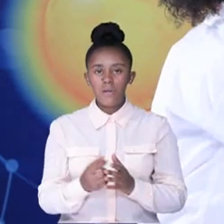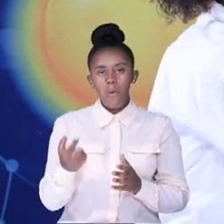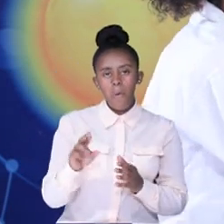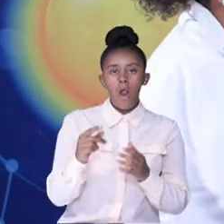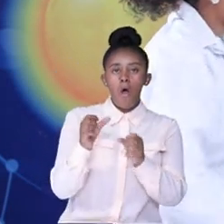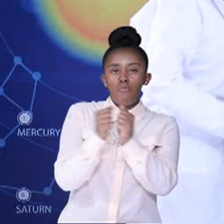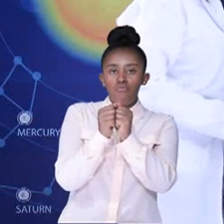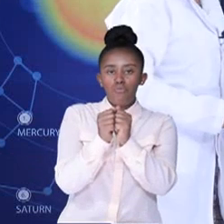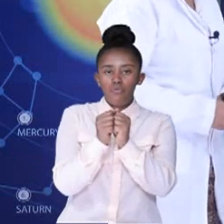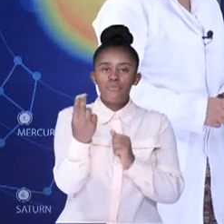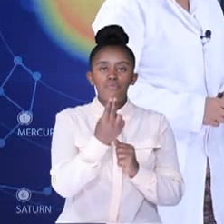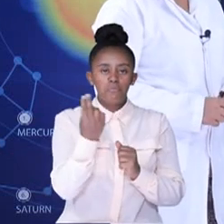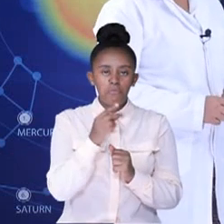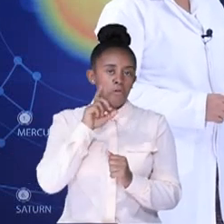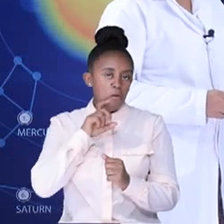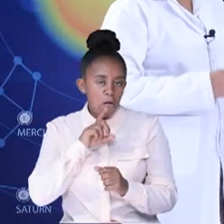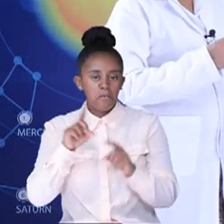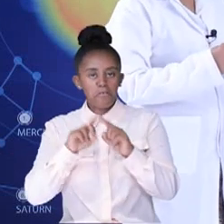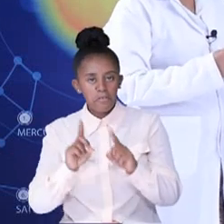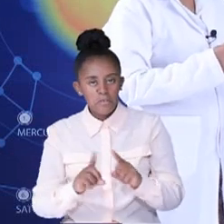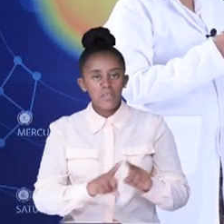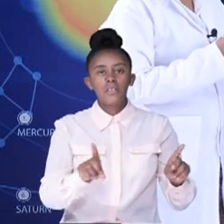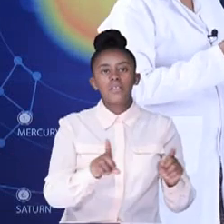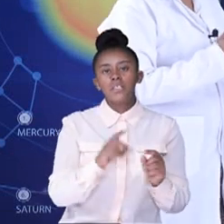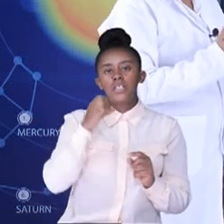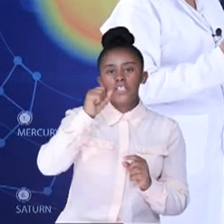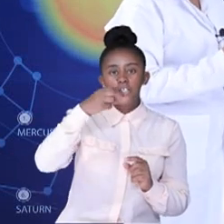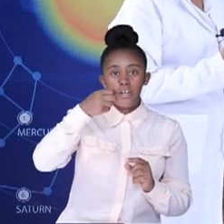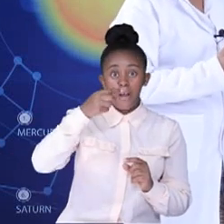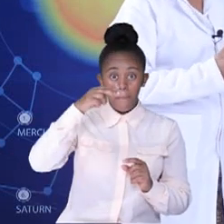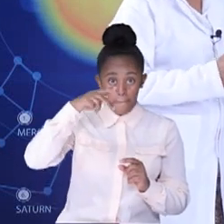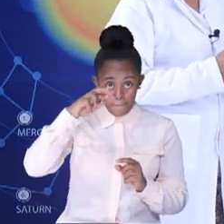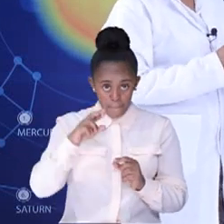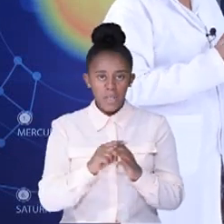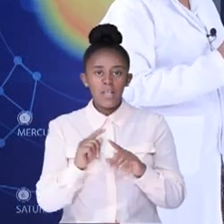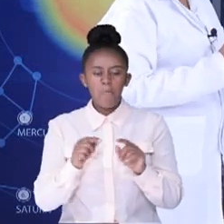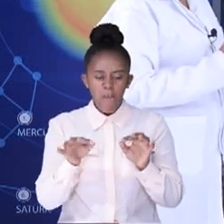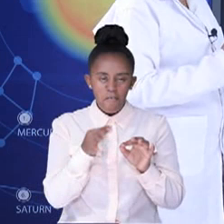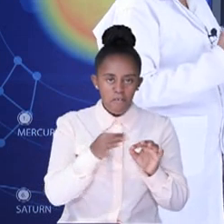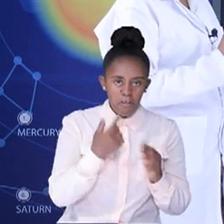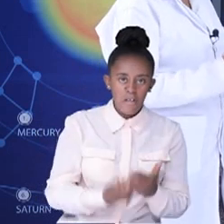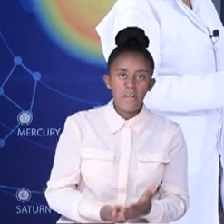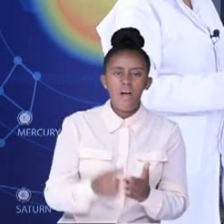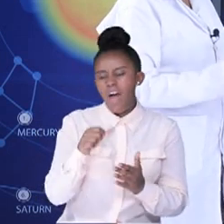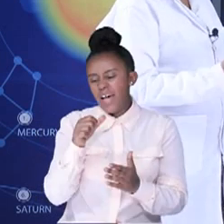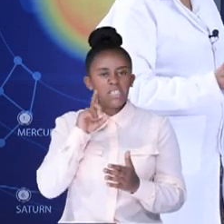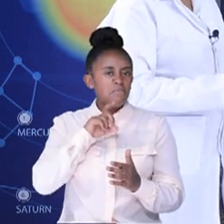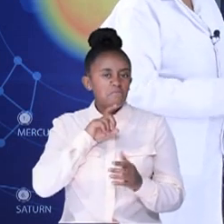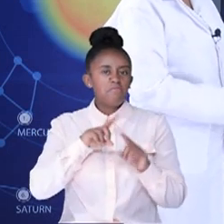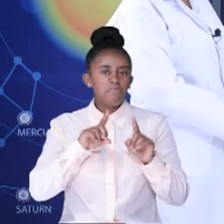sharp materials. By sharing sharp materials like needle or other